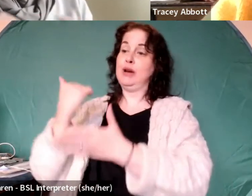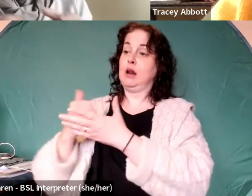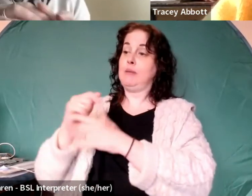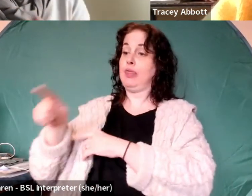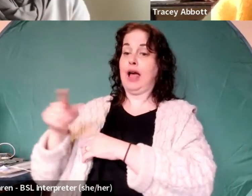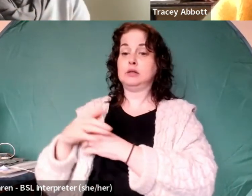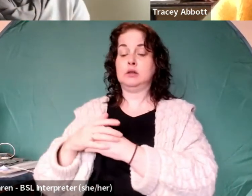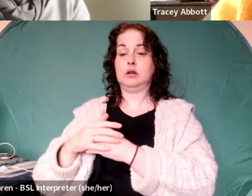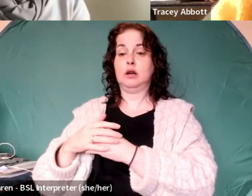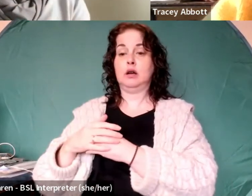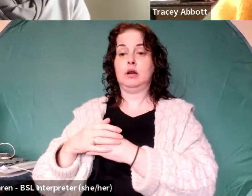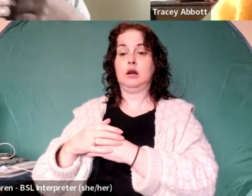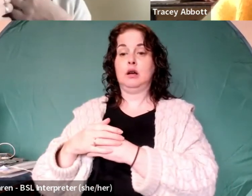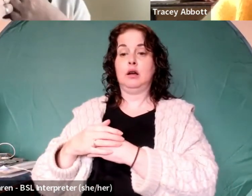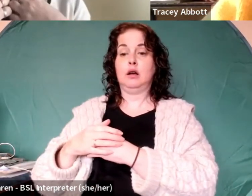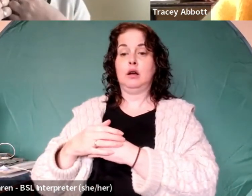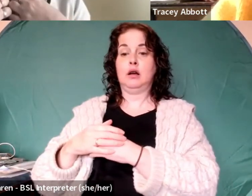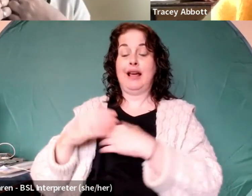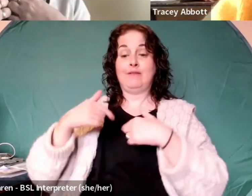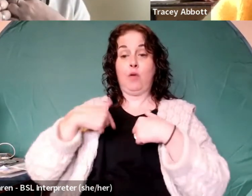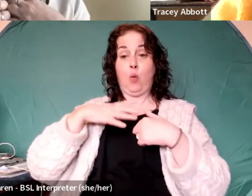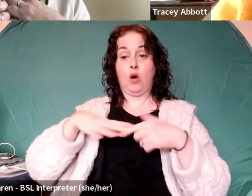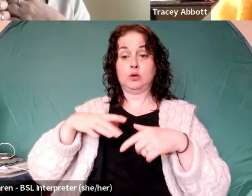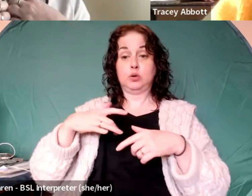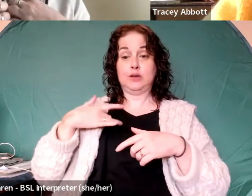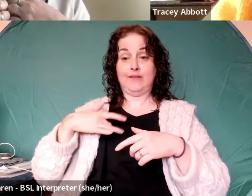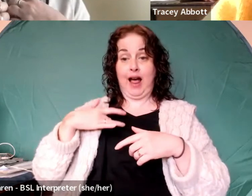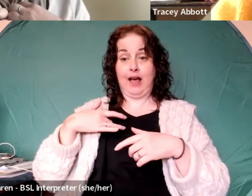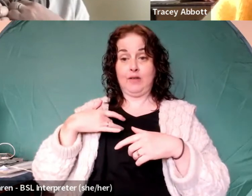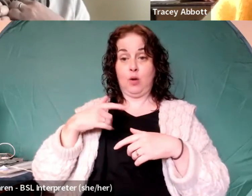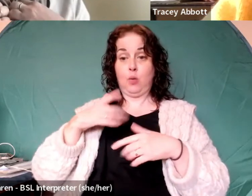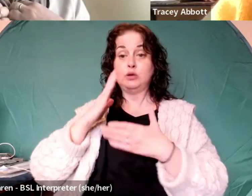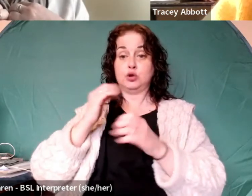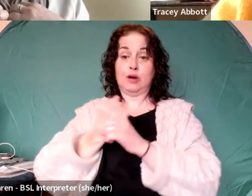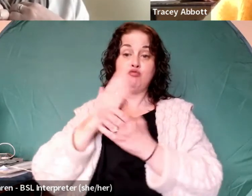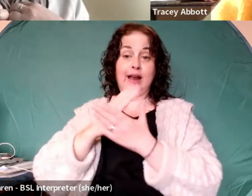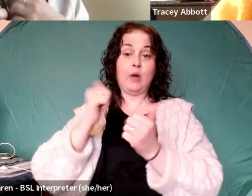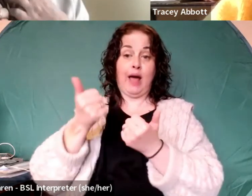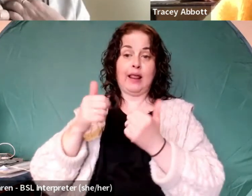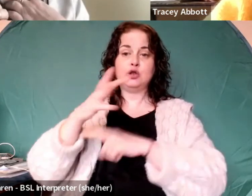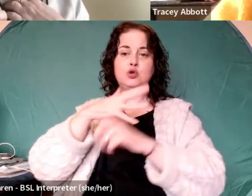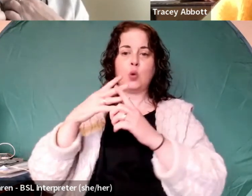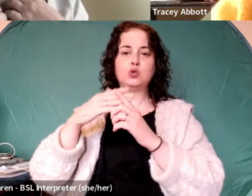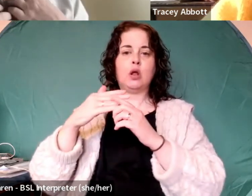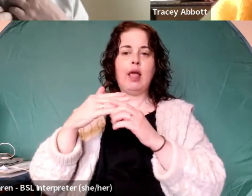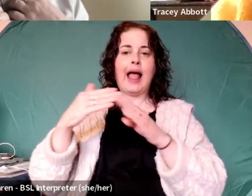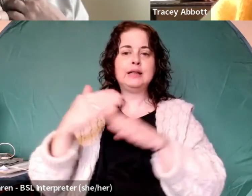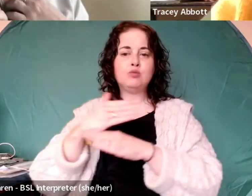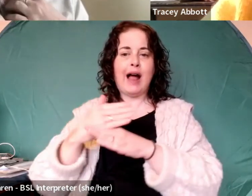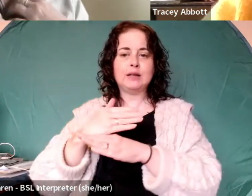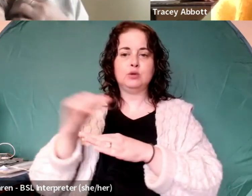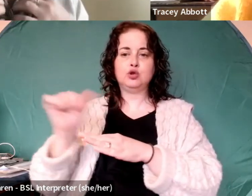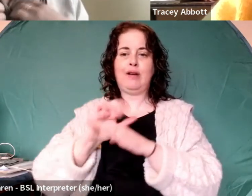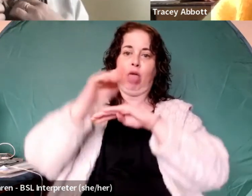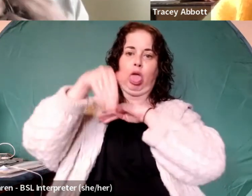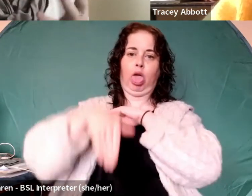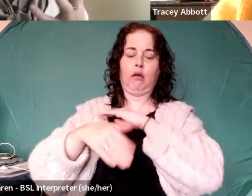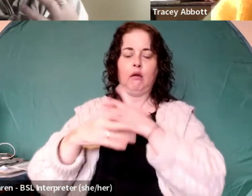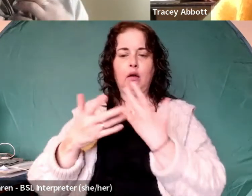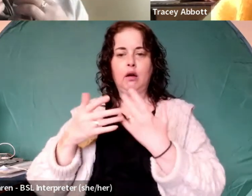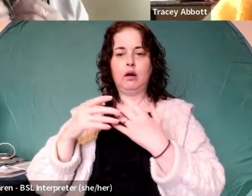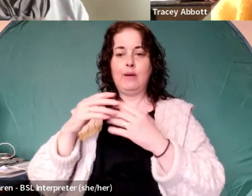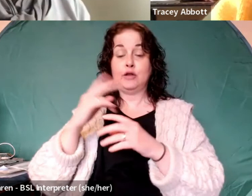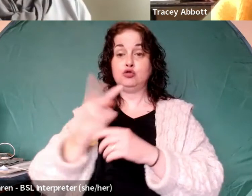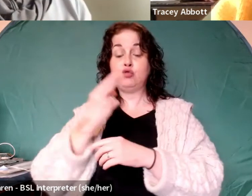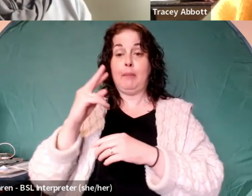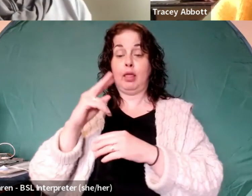manager. And for me, it's about, if we want to survive, and we're doing really well as a social enterprise in a time when we should have really failed, we've actually doubled